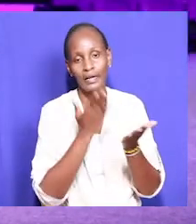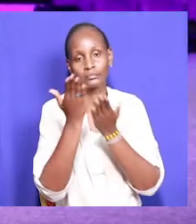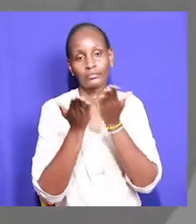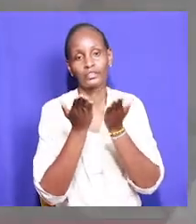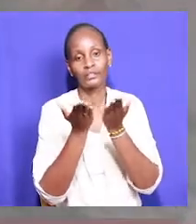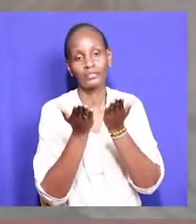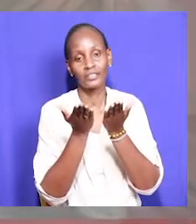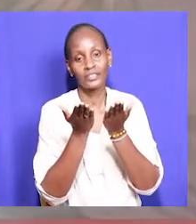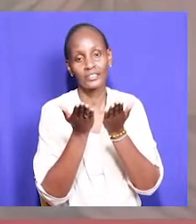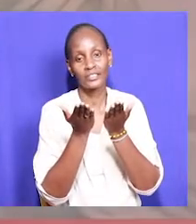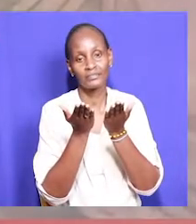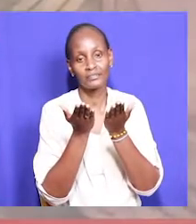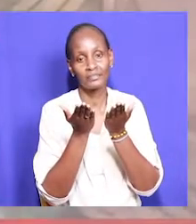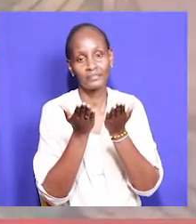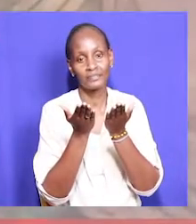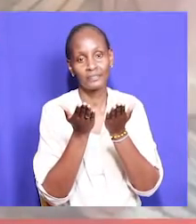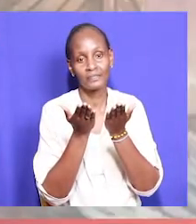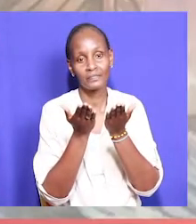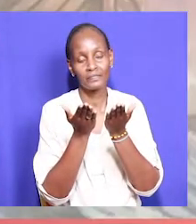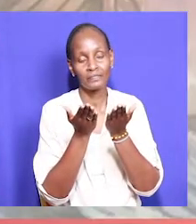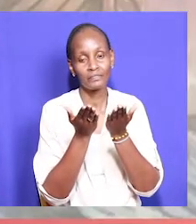service.